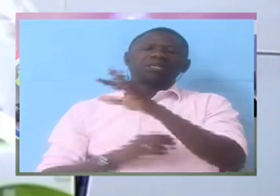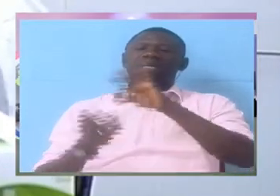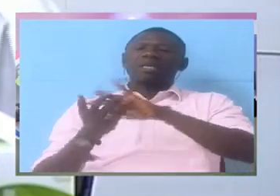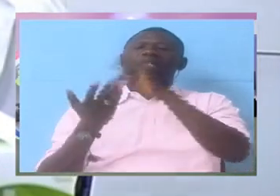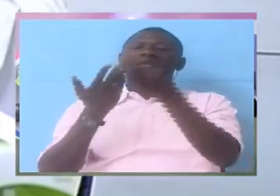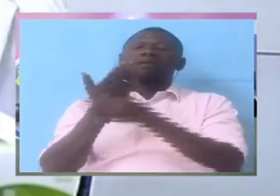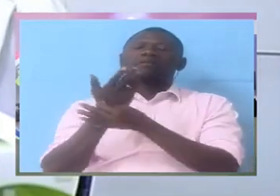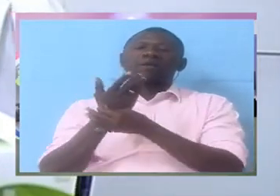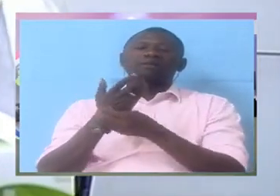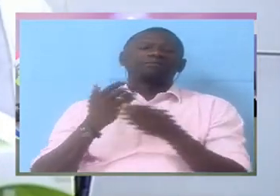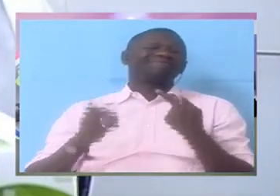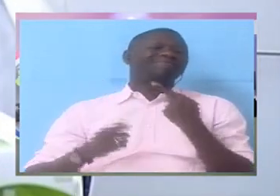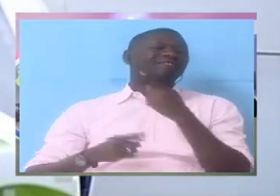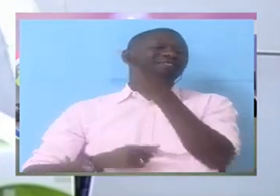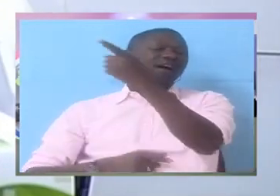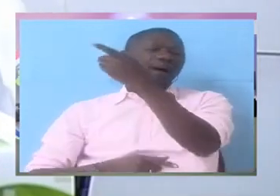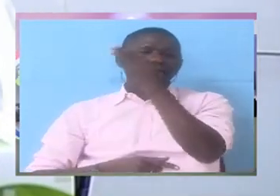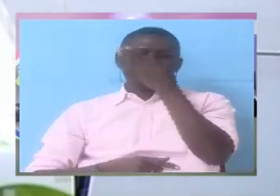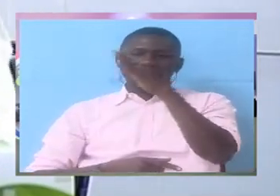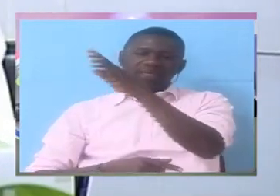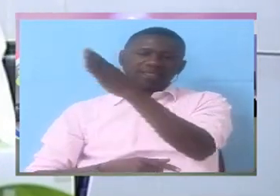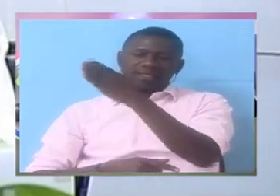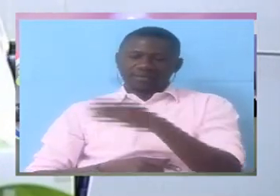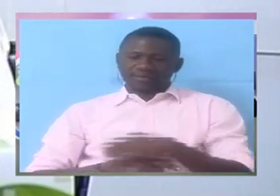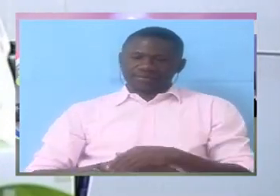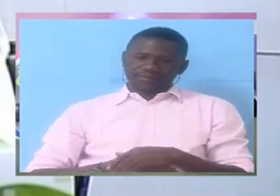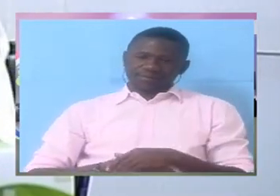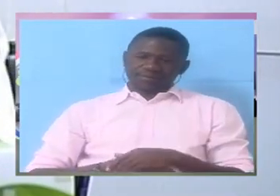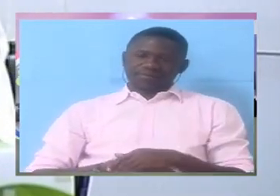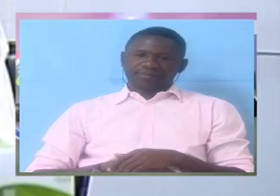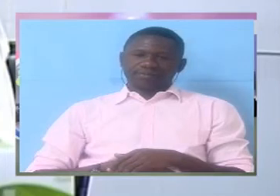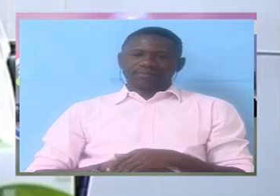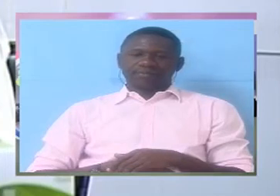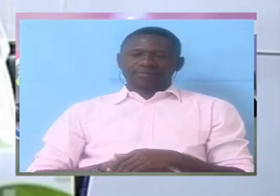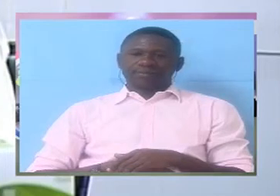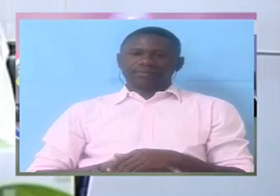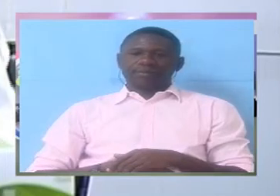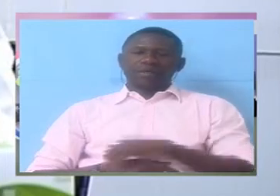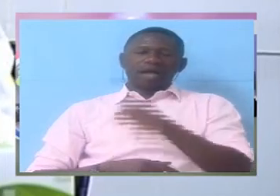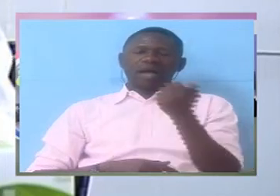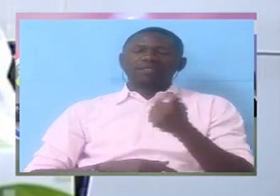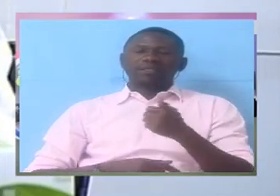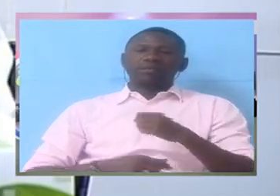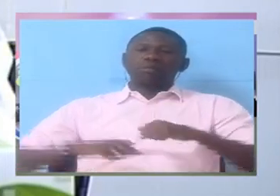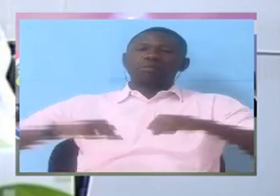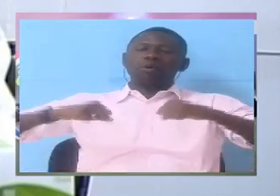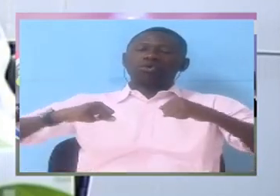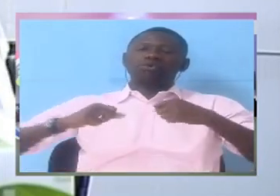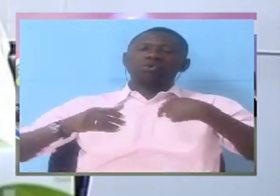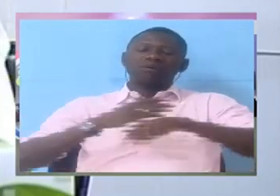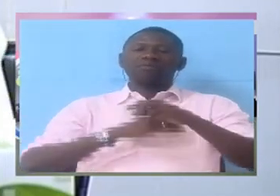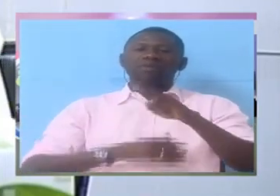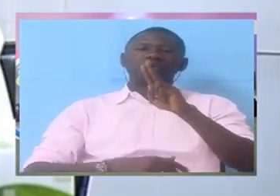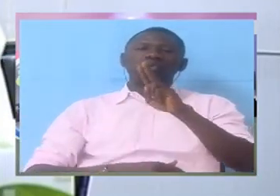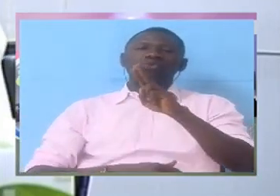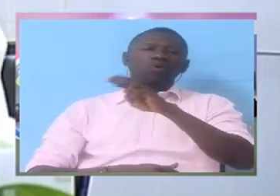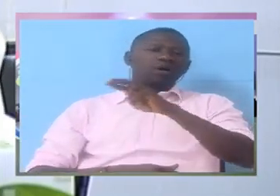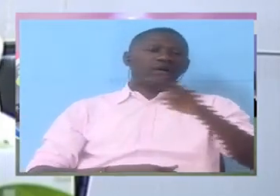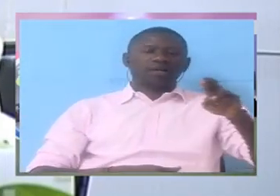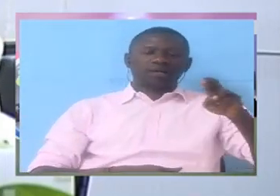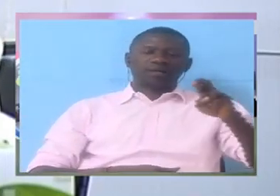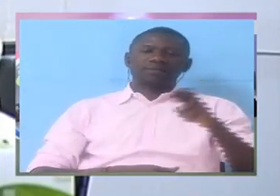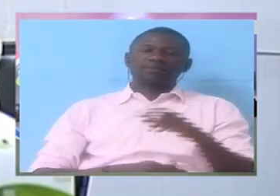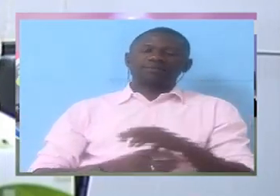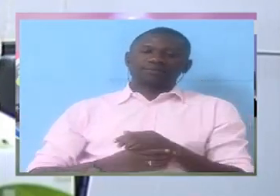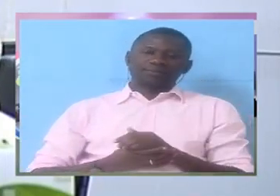iwotumoleng eko yanki Basele. As officer commanding URR. Tumole